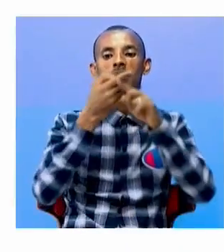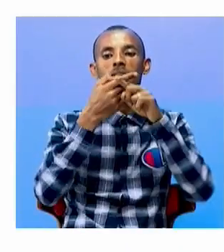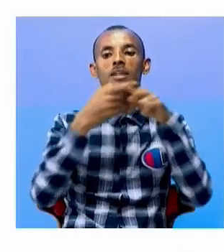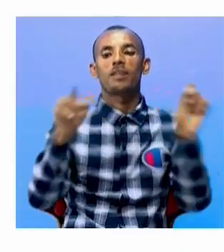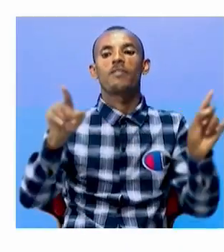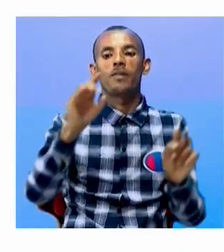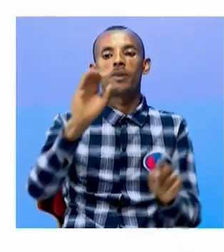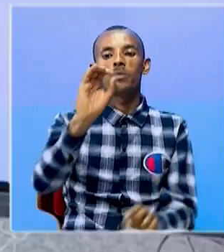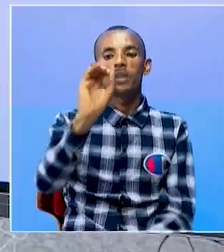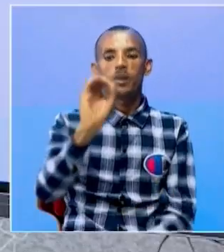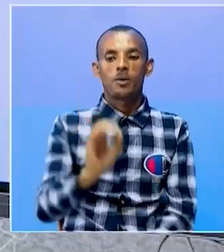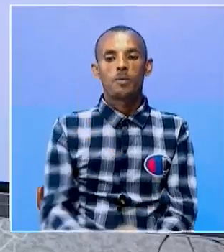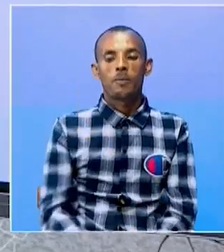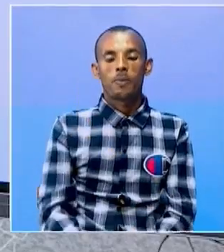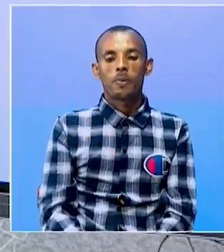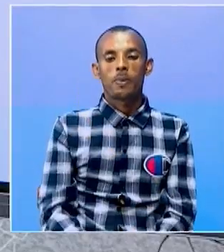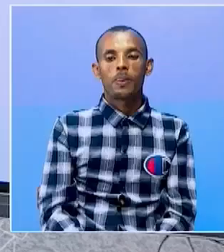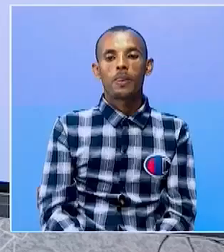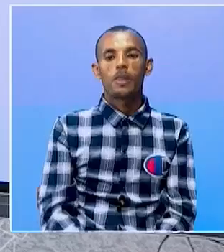0.